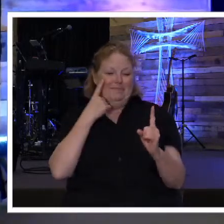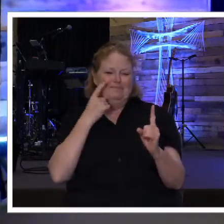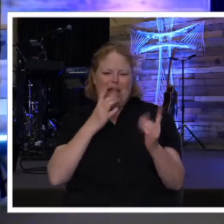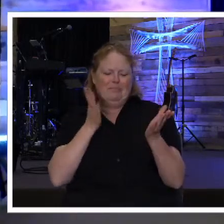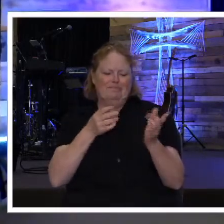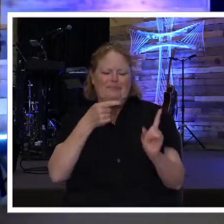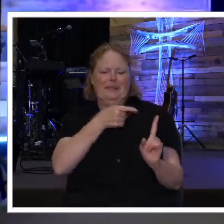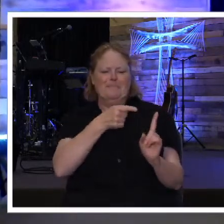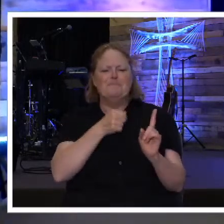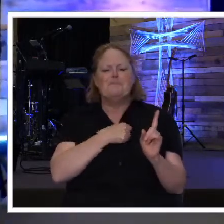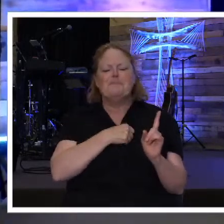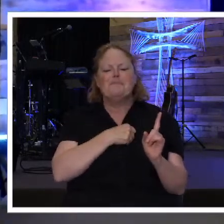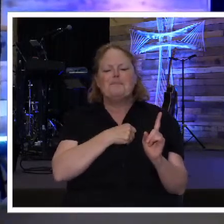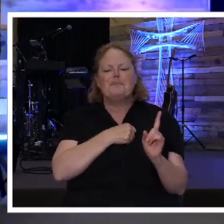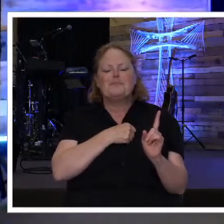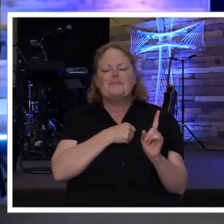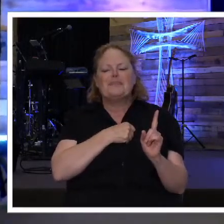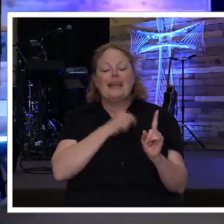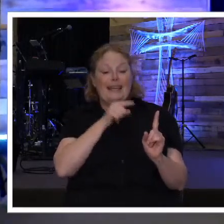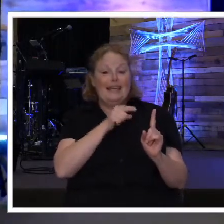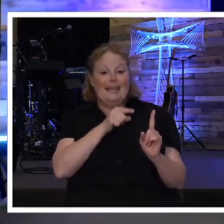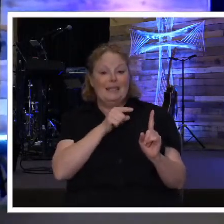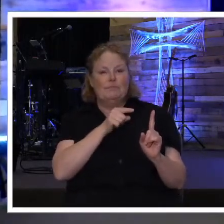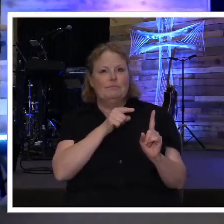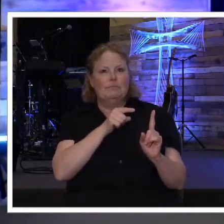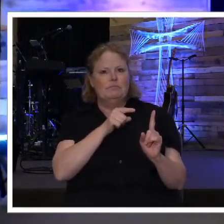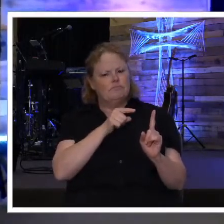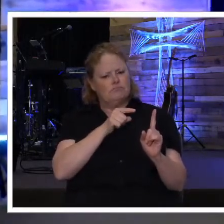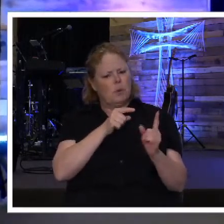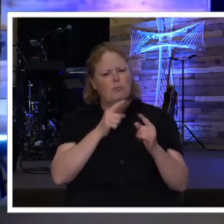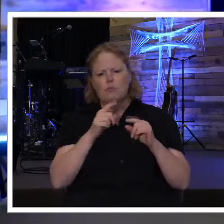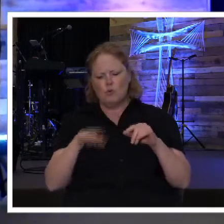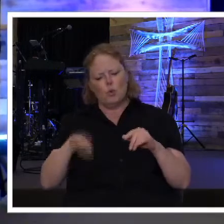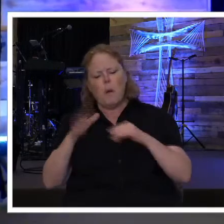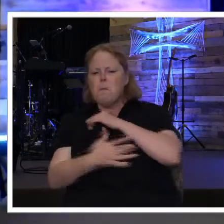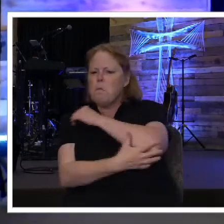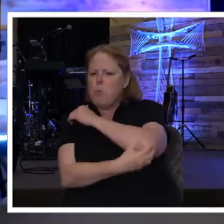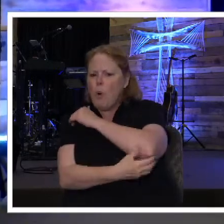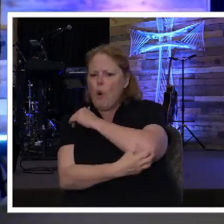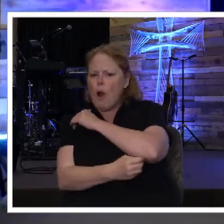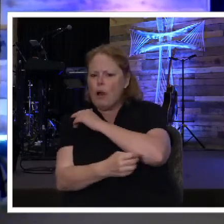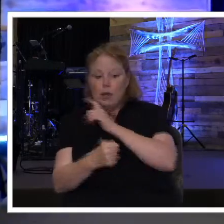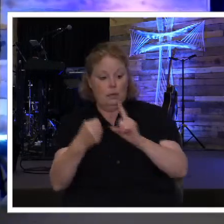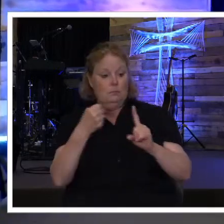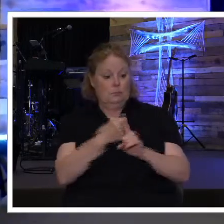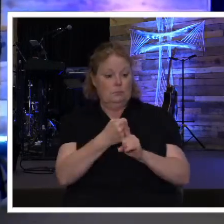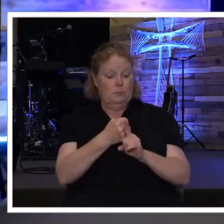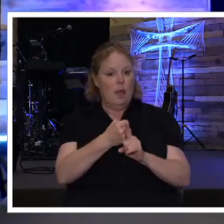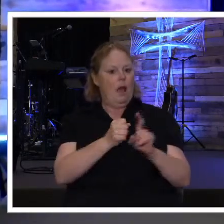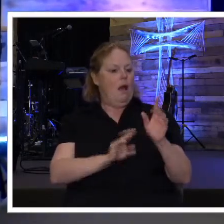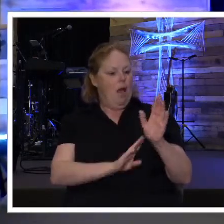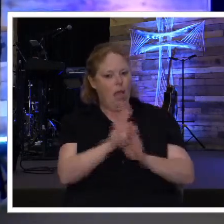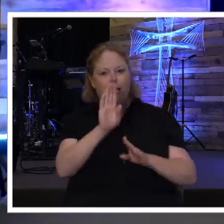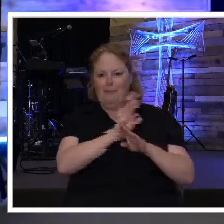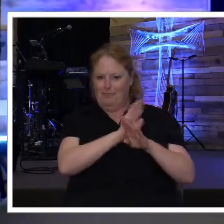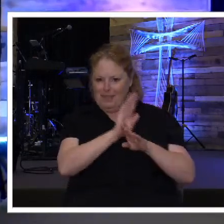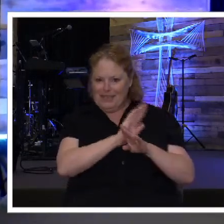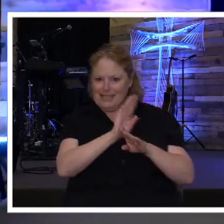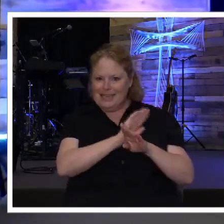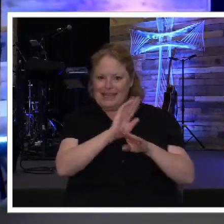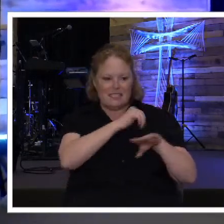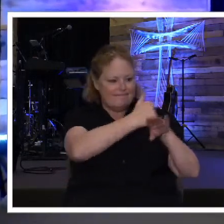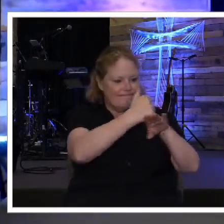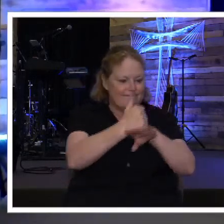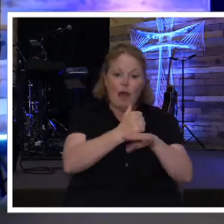I pastored in Long Island at one time, and he had come from very humble beginnings, had a great business mind, and began to develop a business as an entrepreneur